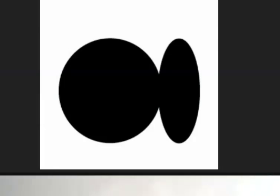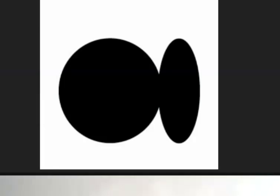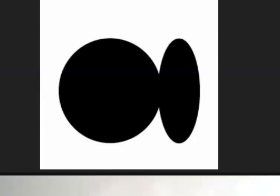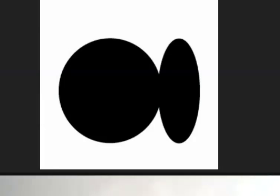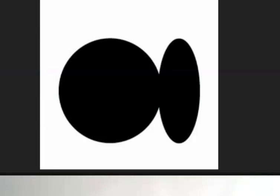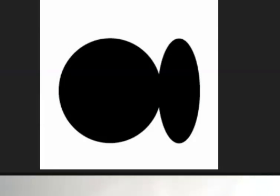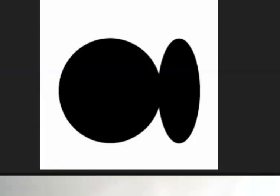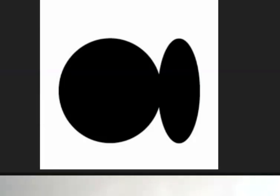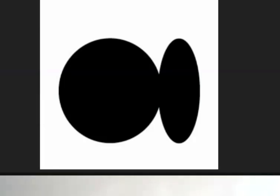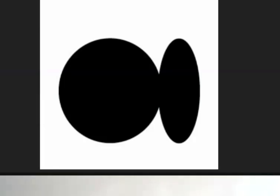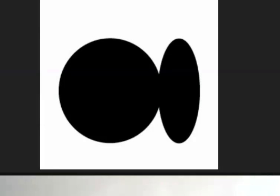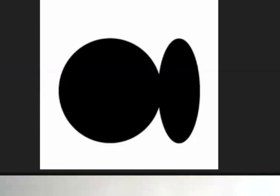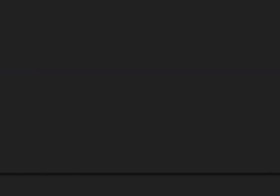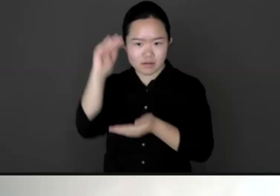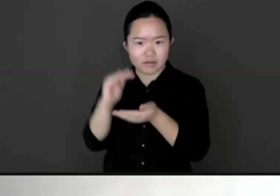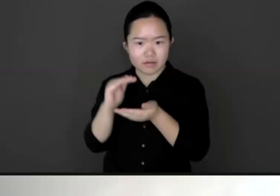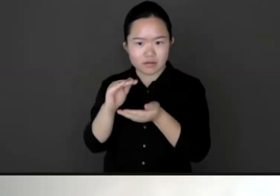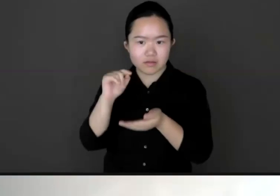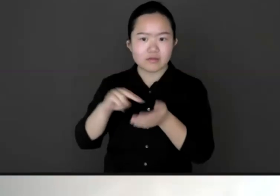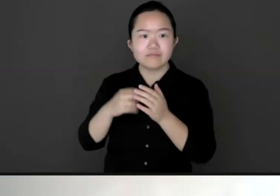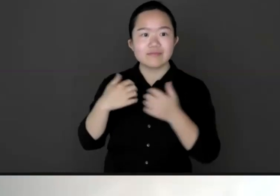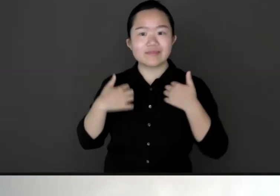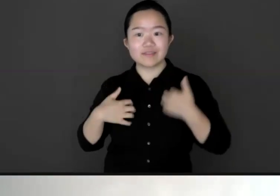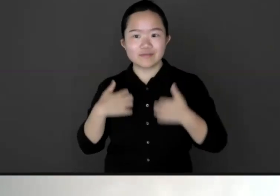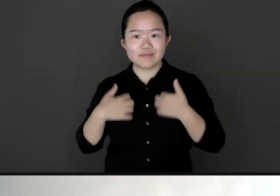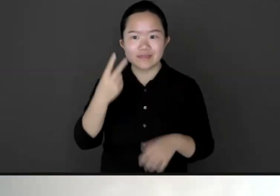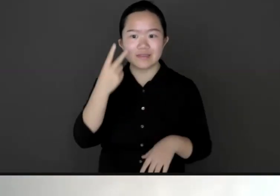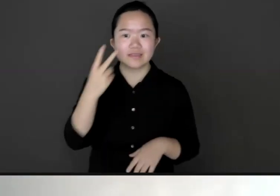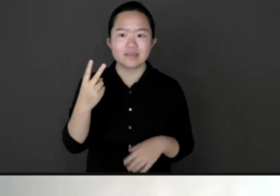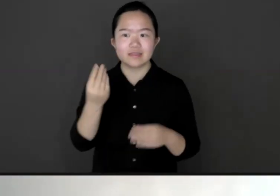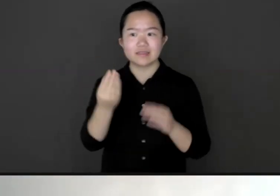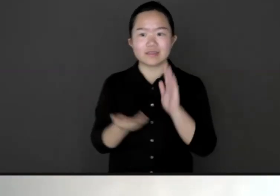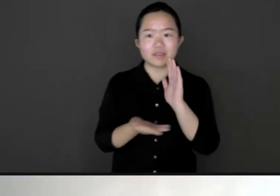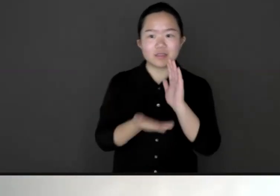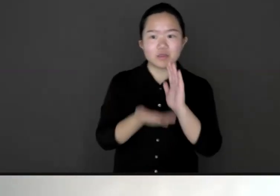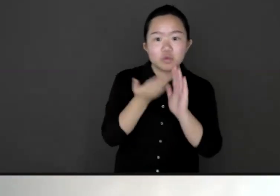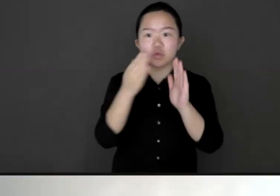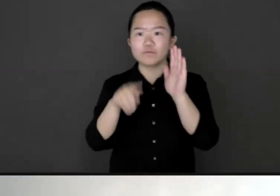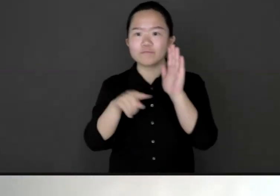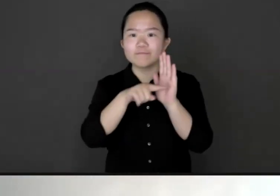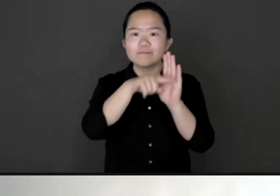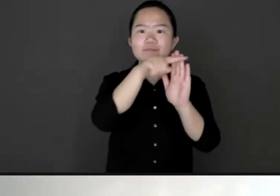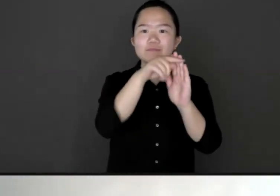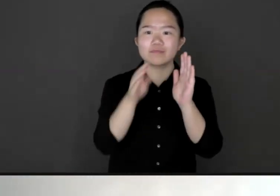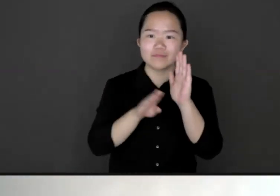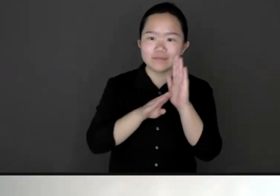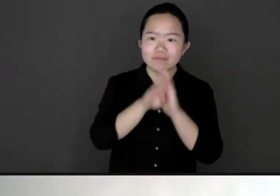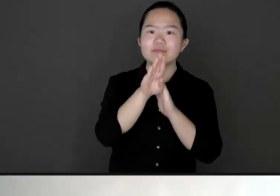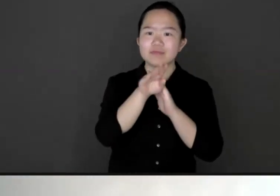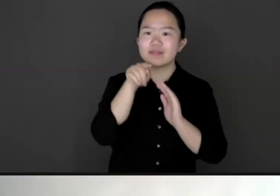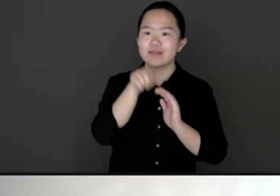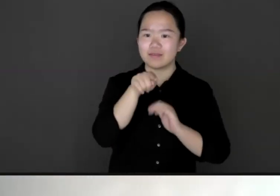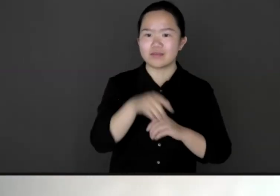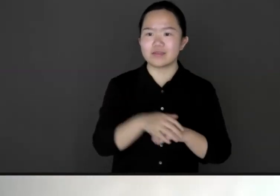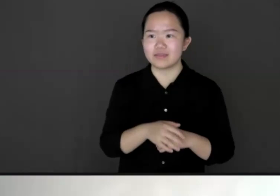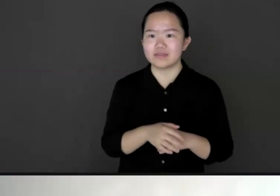really get onto like making documents accessible. Moving forward, there's so much more we can do, and I would say that the challenge